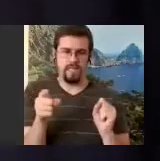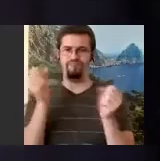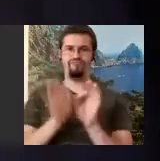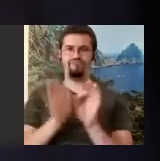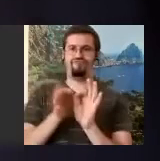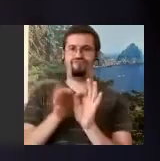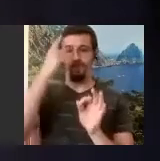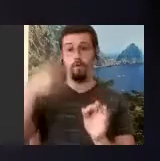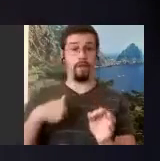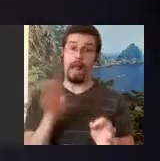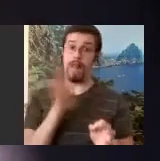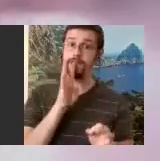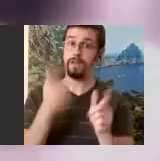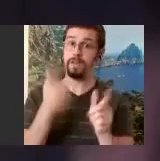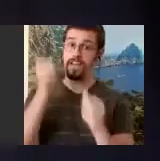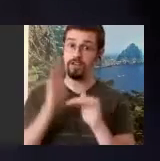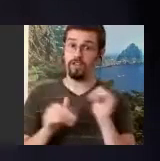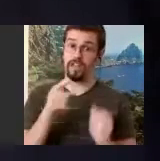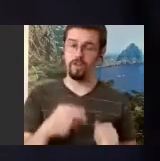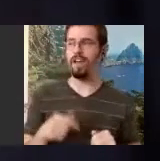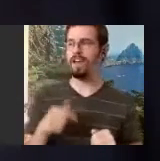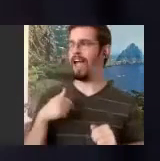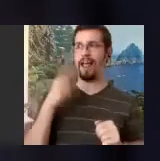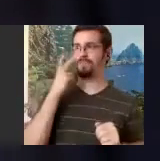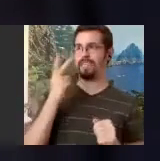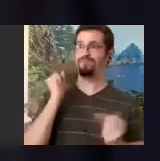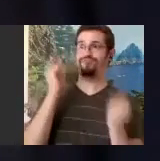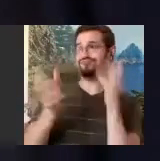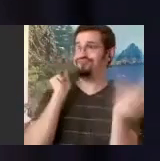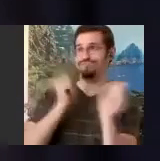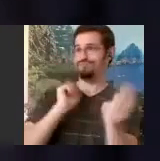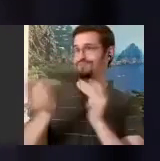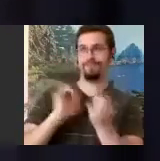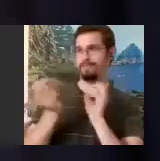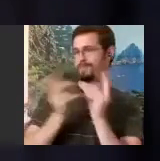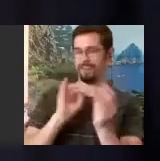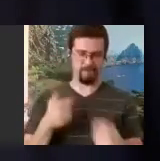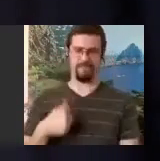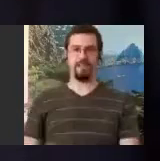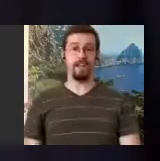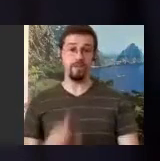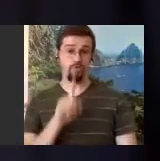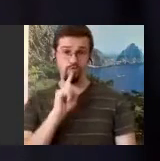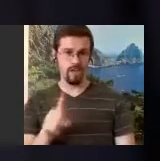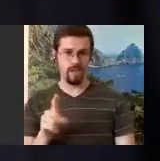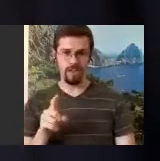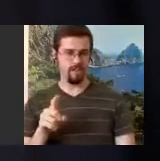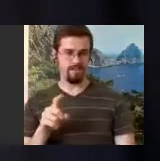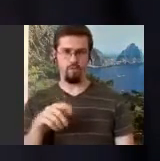do. Yeah, I'm And watching those hands flying, so I'm just. I know, just isn't he patient. remarkable? But I do want you to know that